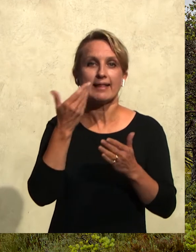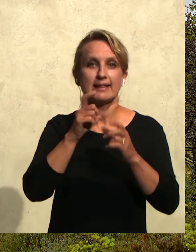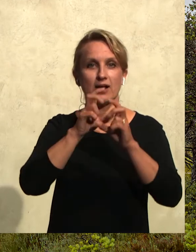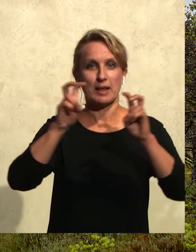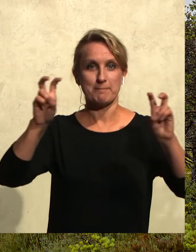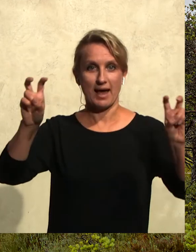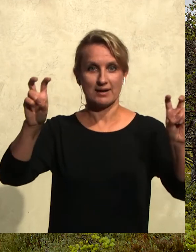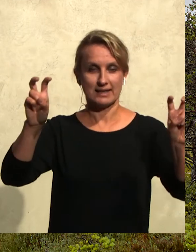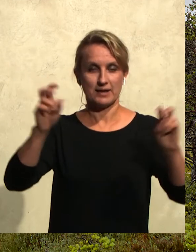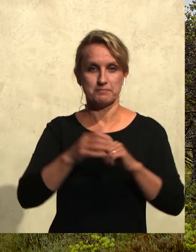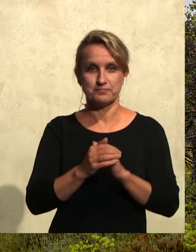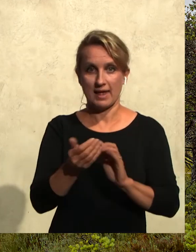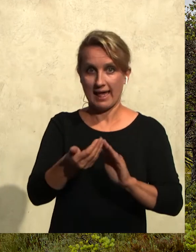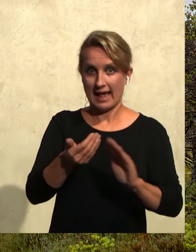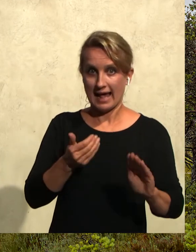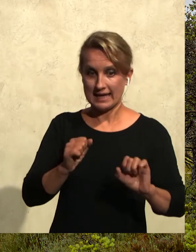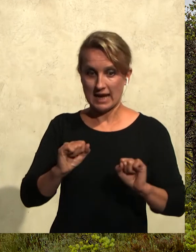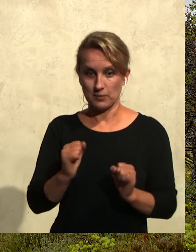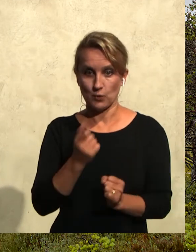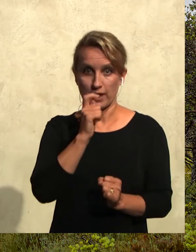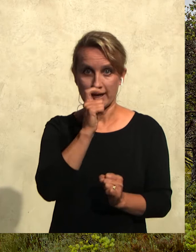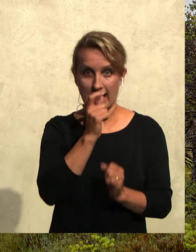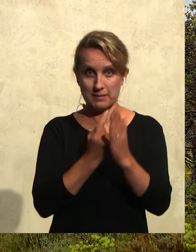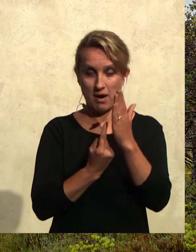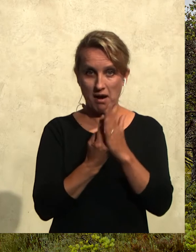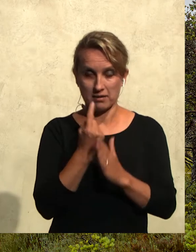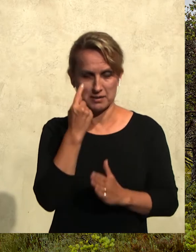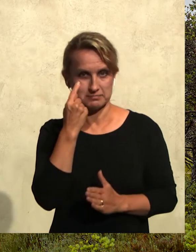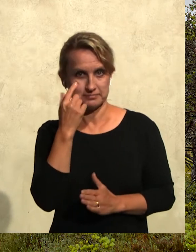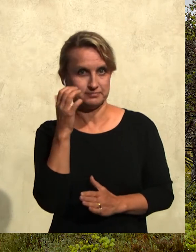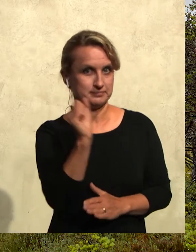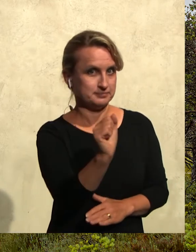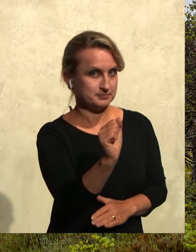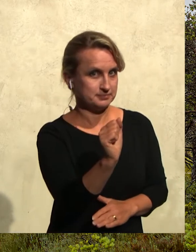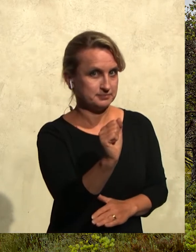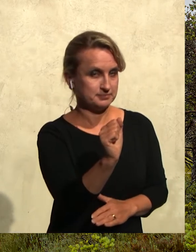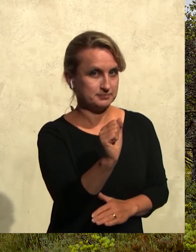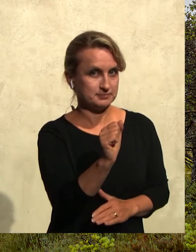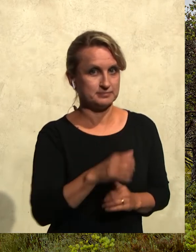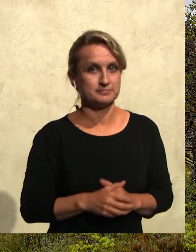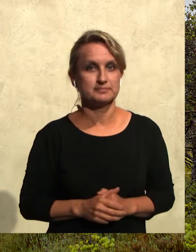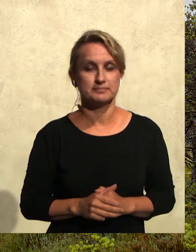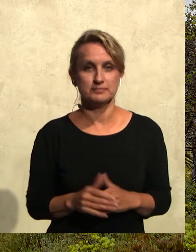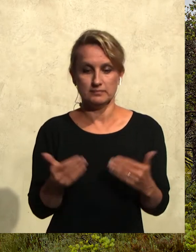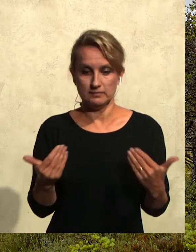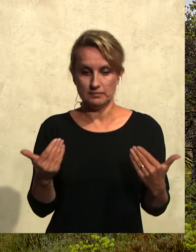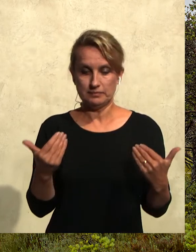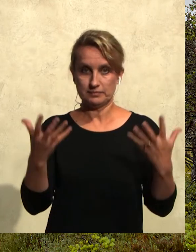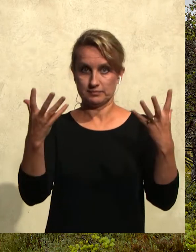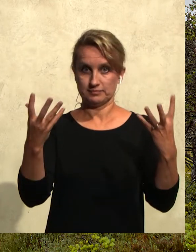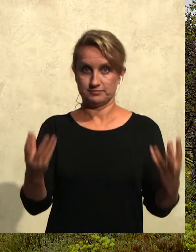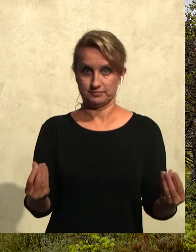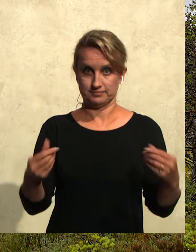this topic, I did notice the theme for the day, which was making